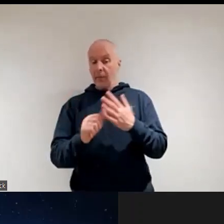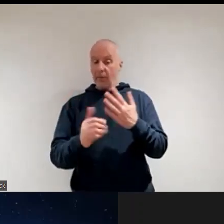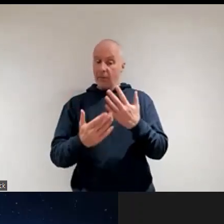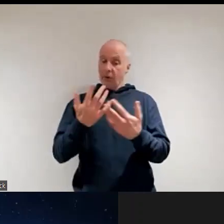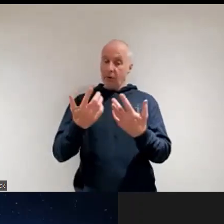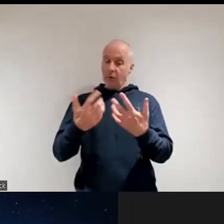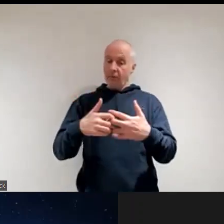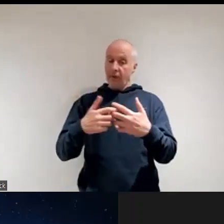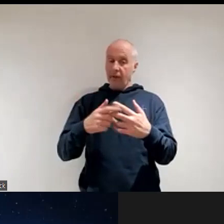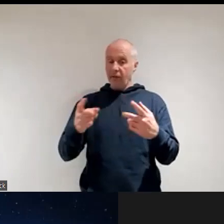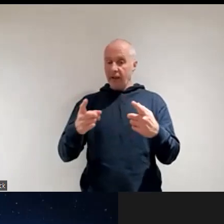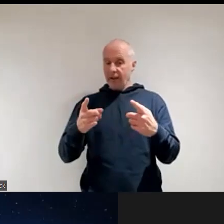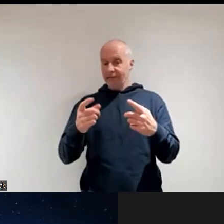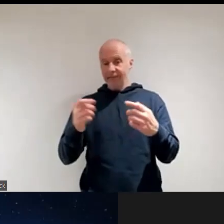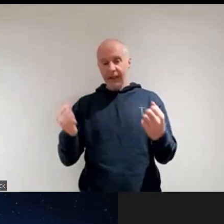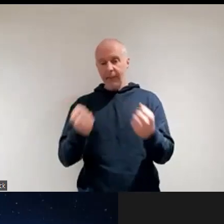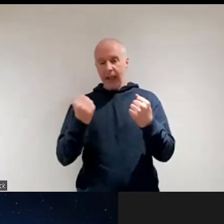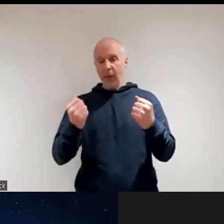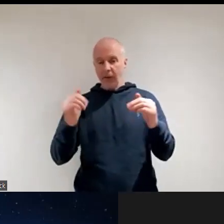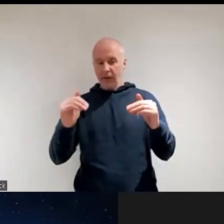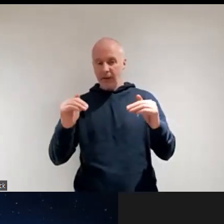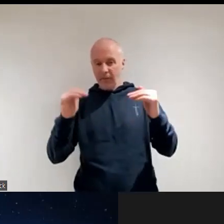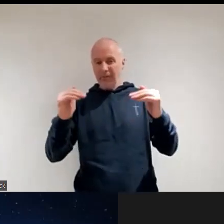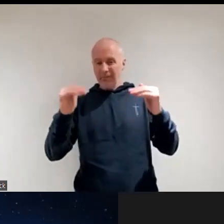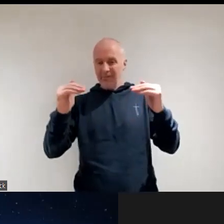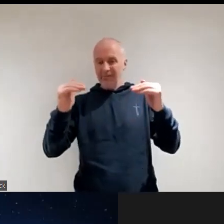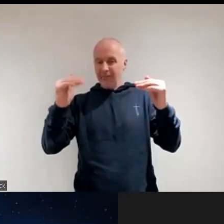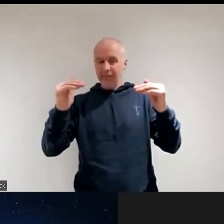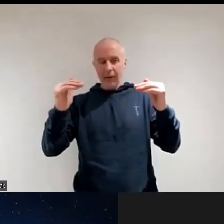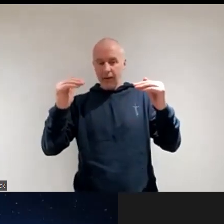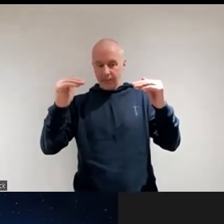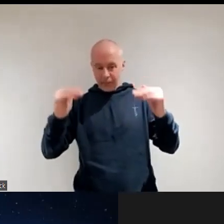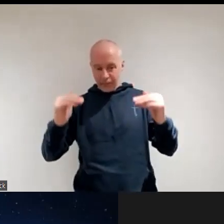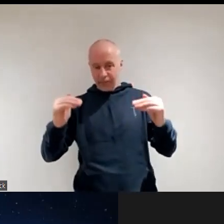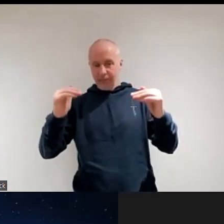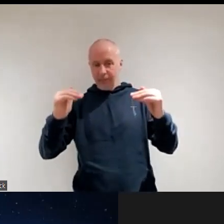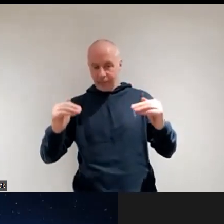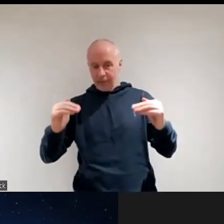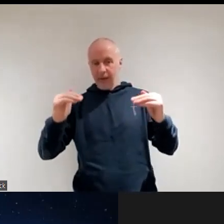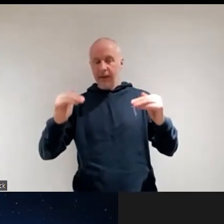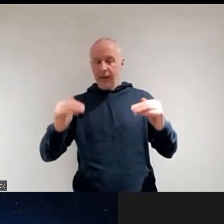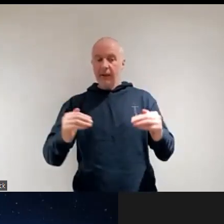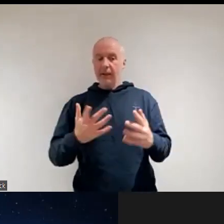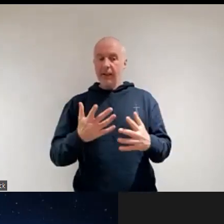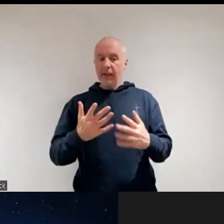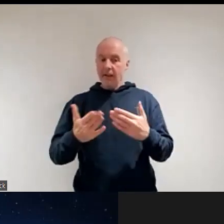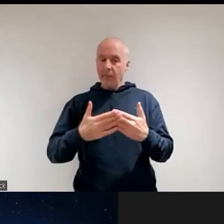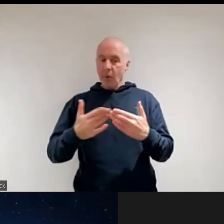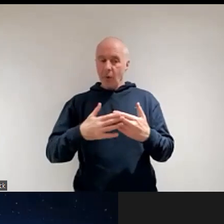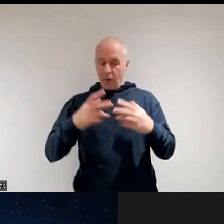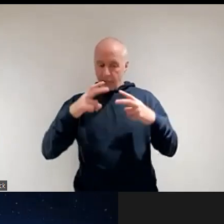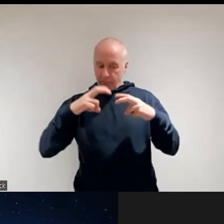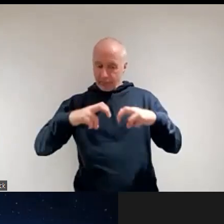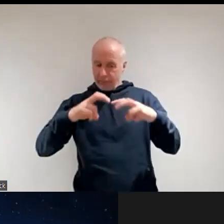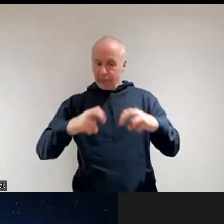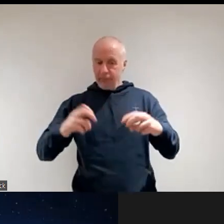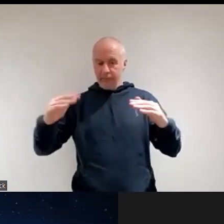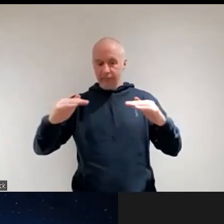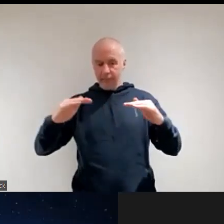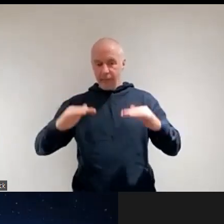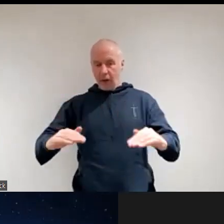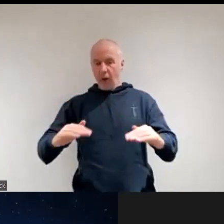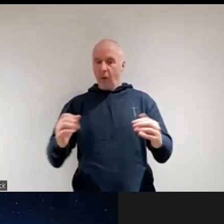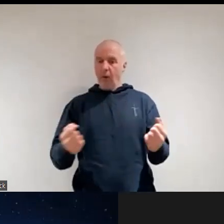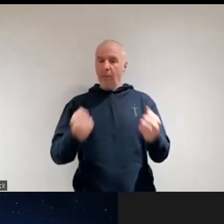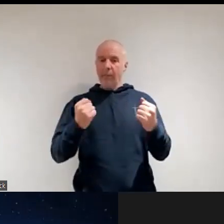parallel or loads of them trying to cope with the power that you need. So it's still more for the relatively low power applications. For the EV, because